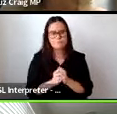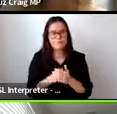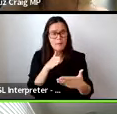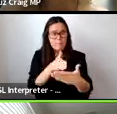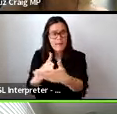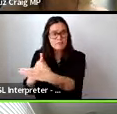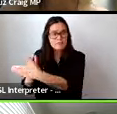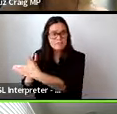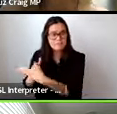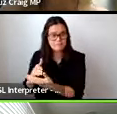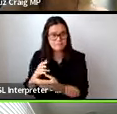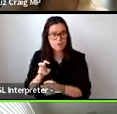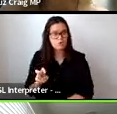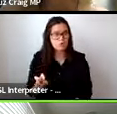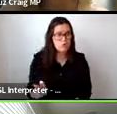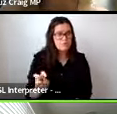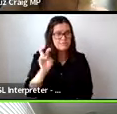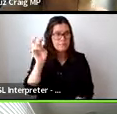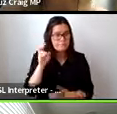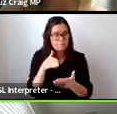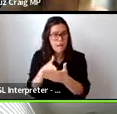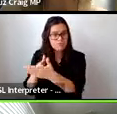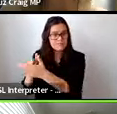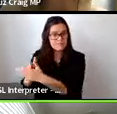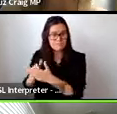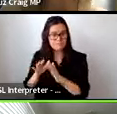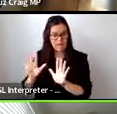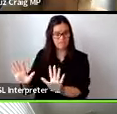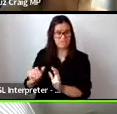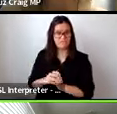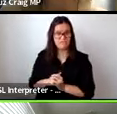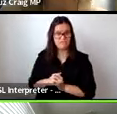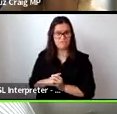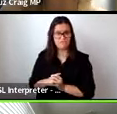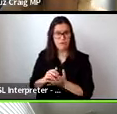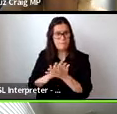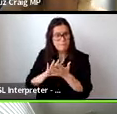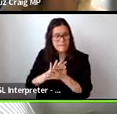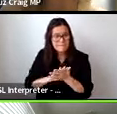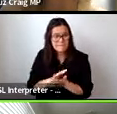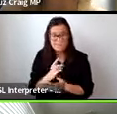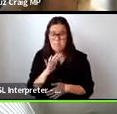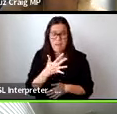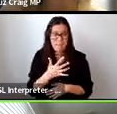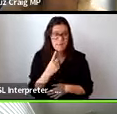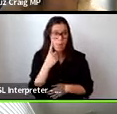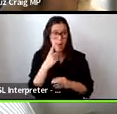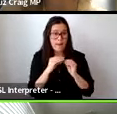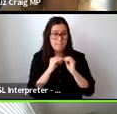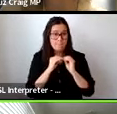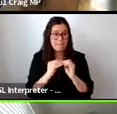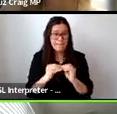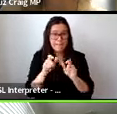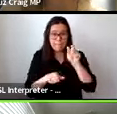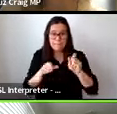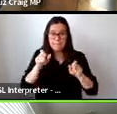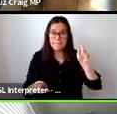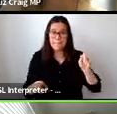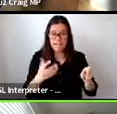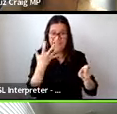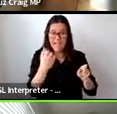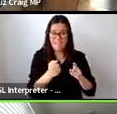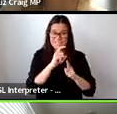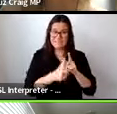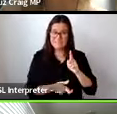in your tourism sector that will deter upwards of 1 billion tourists with disabilities from coming